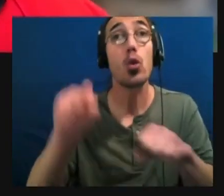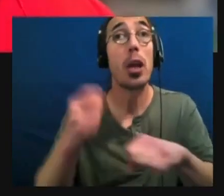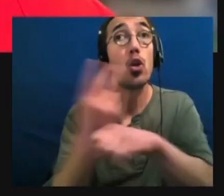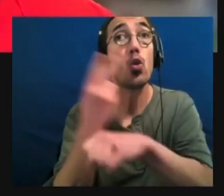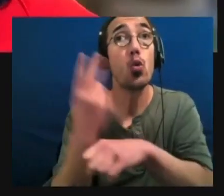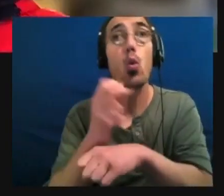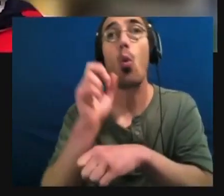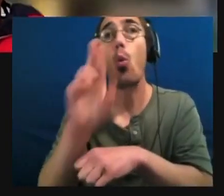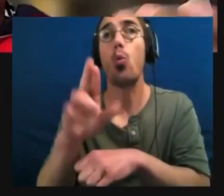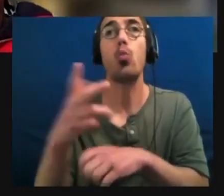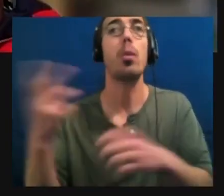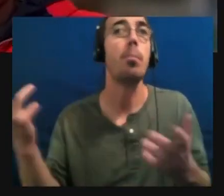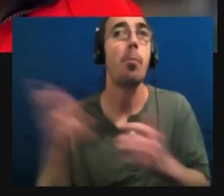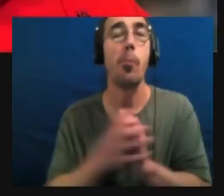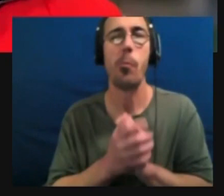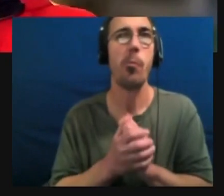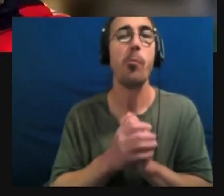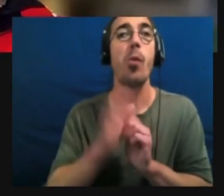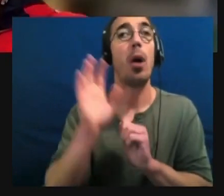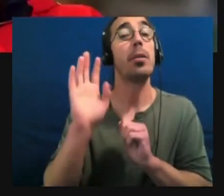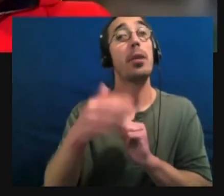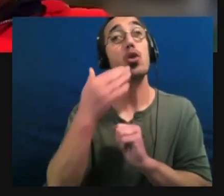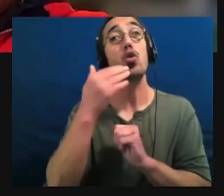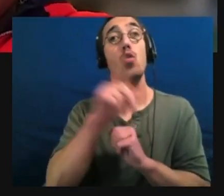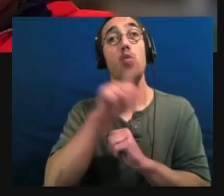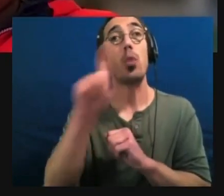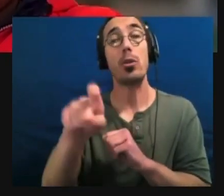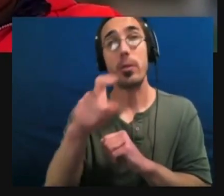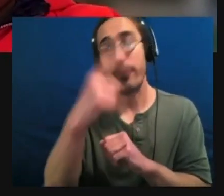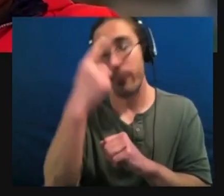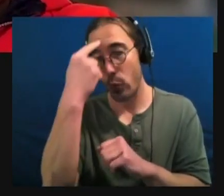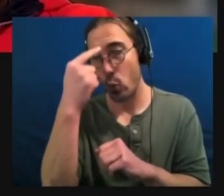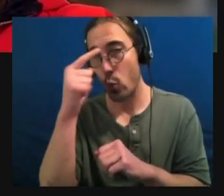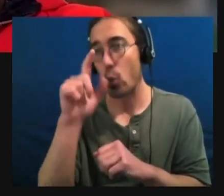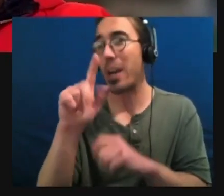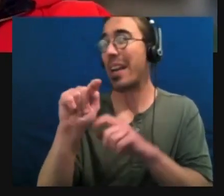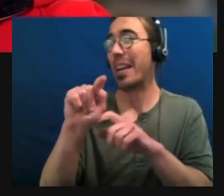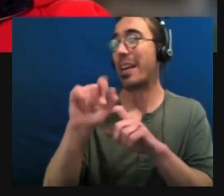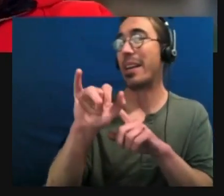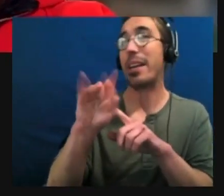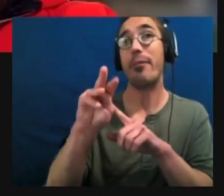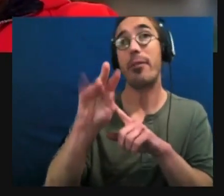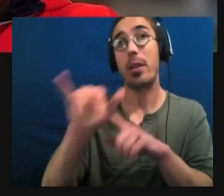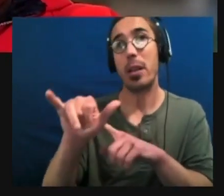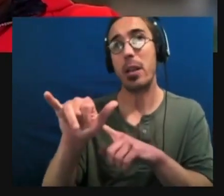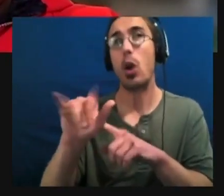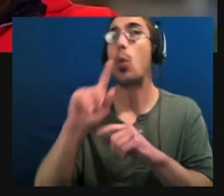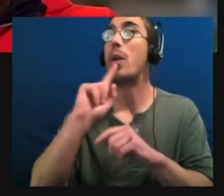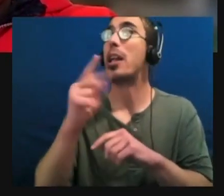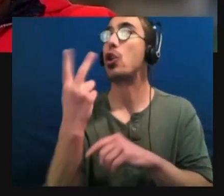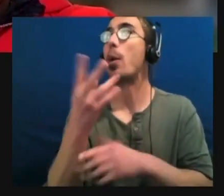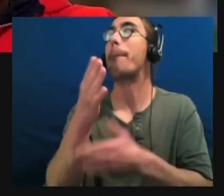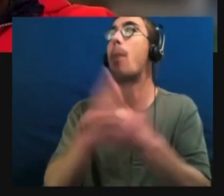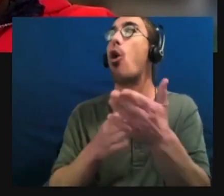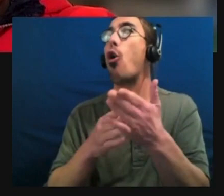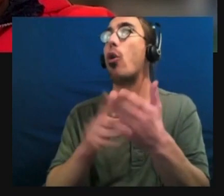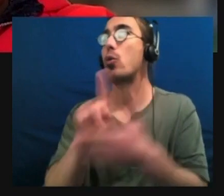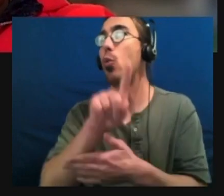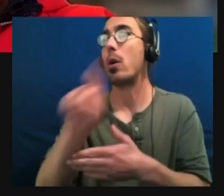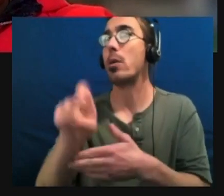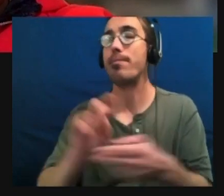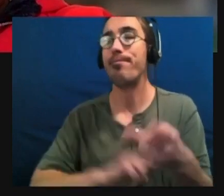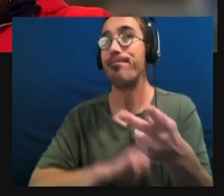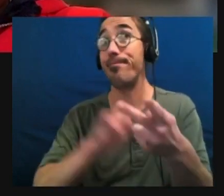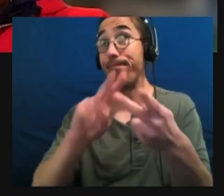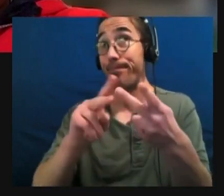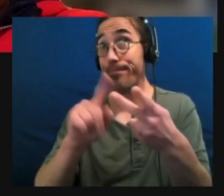So that's a question for you, Tiffany. It's a two-part question. The second question is,